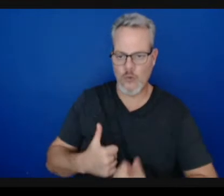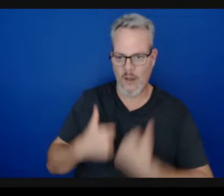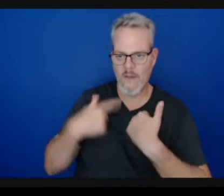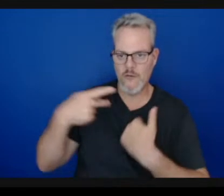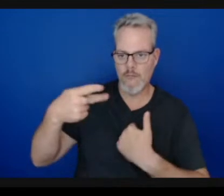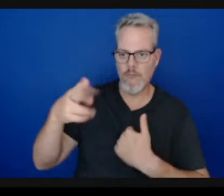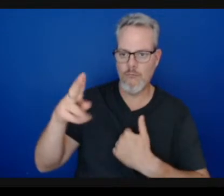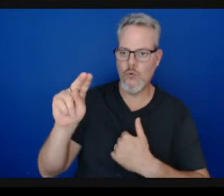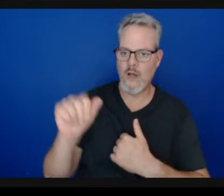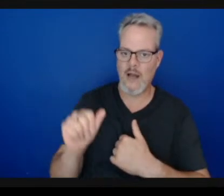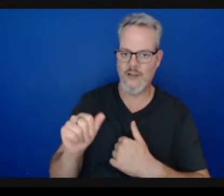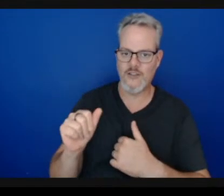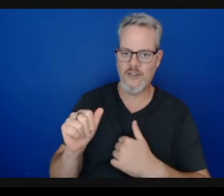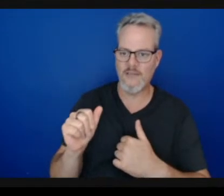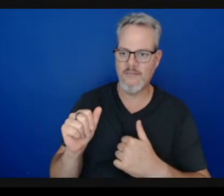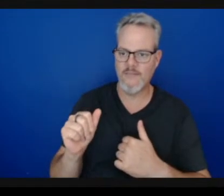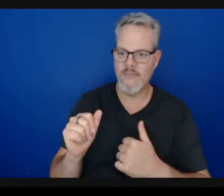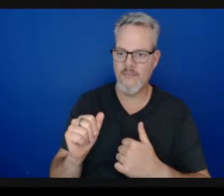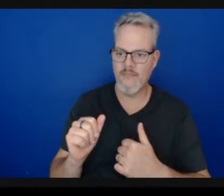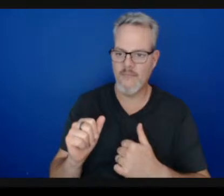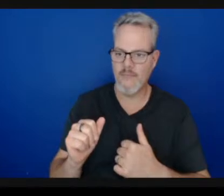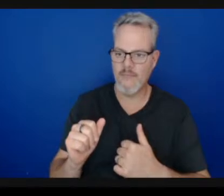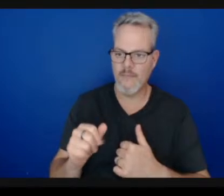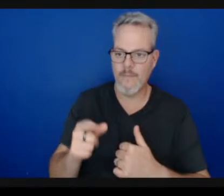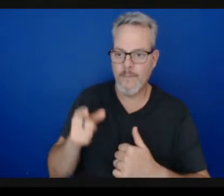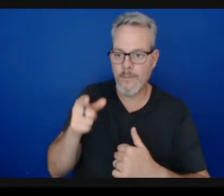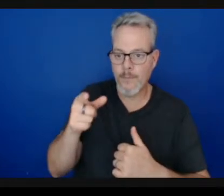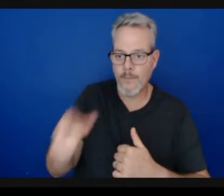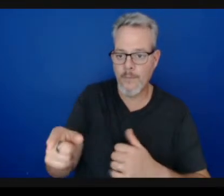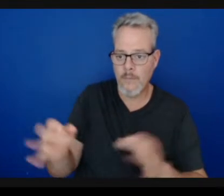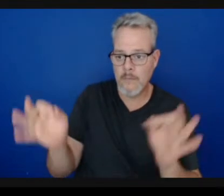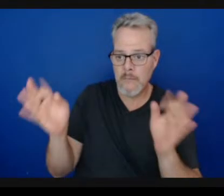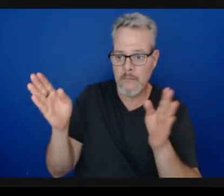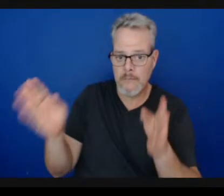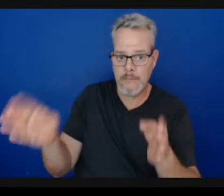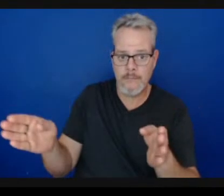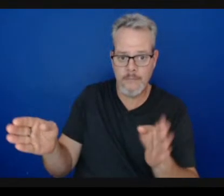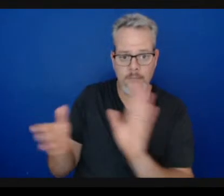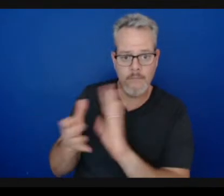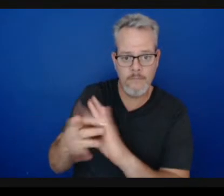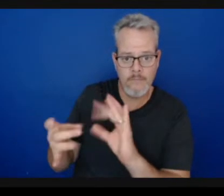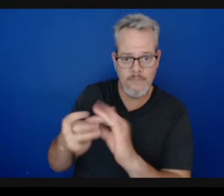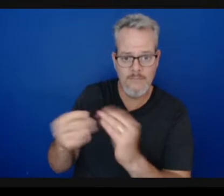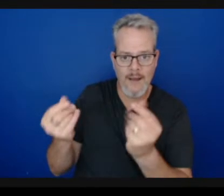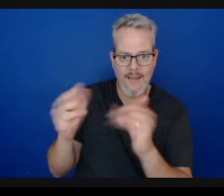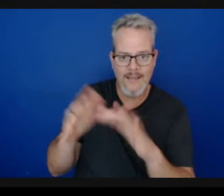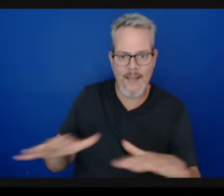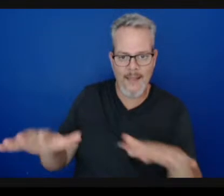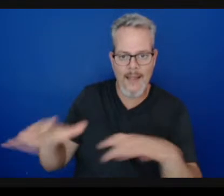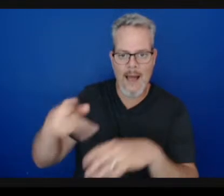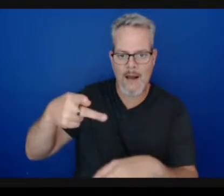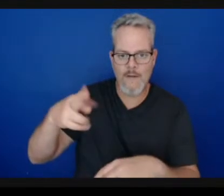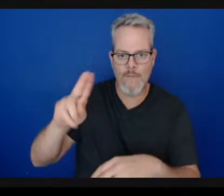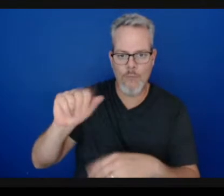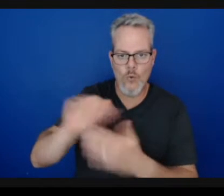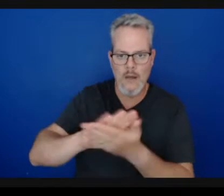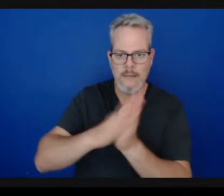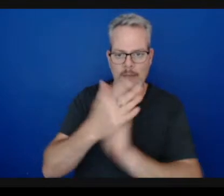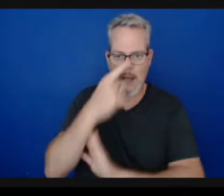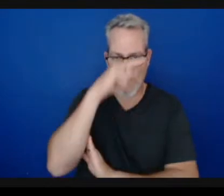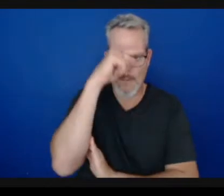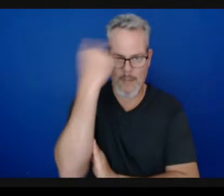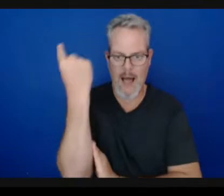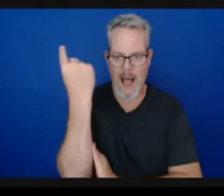happening down here. Po'ele ka'aina o Puna tells us the land of Puna is blackened by lava